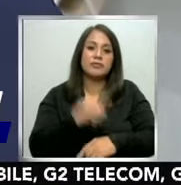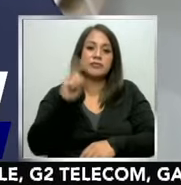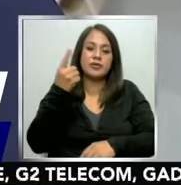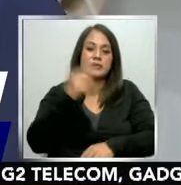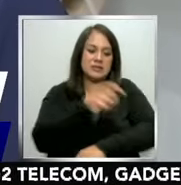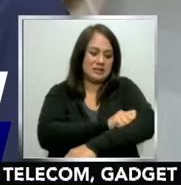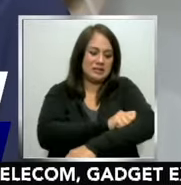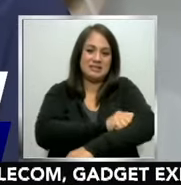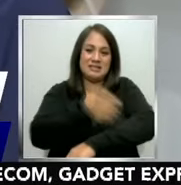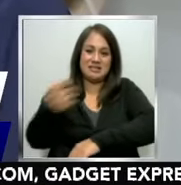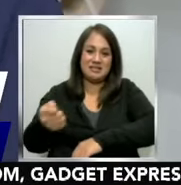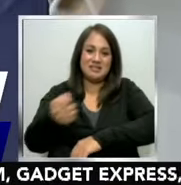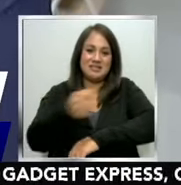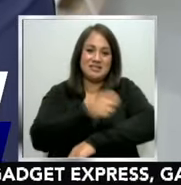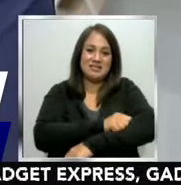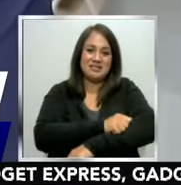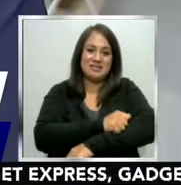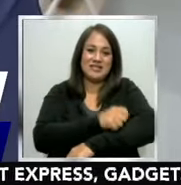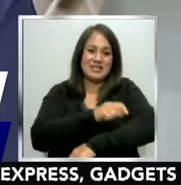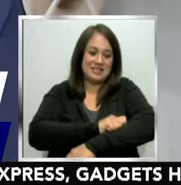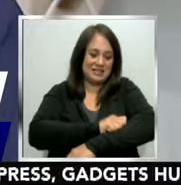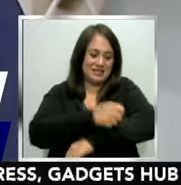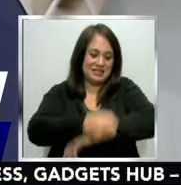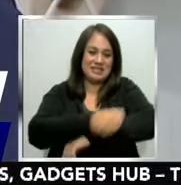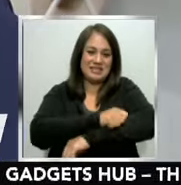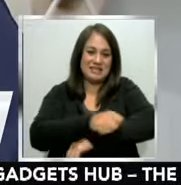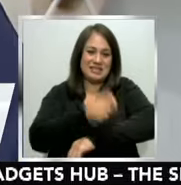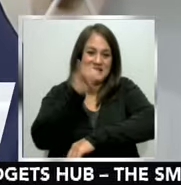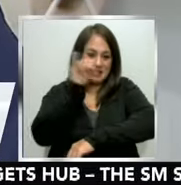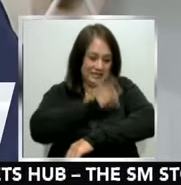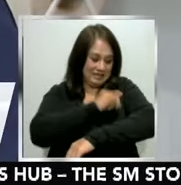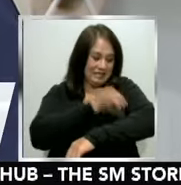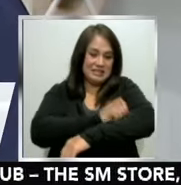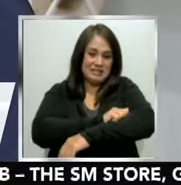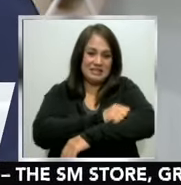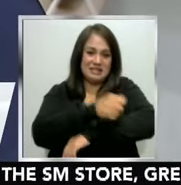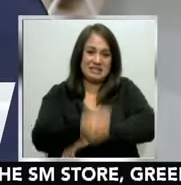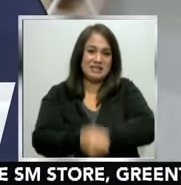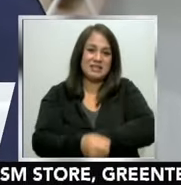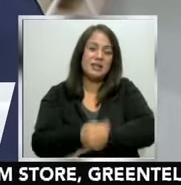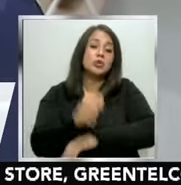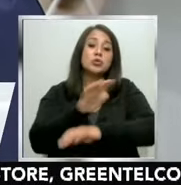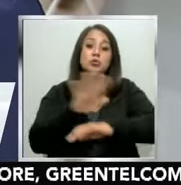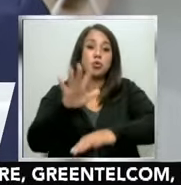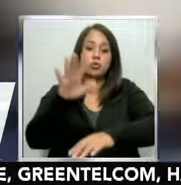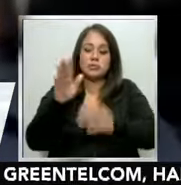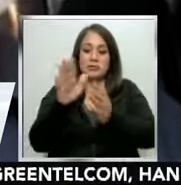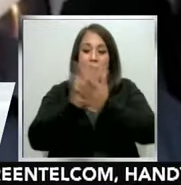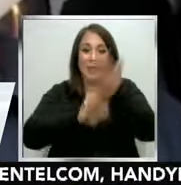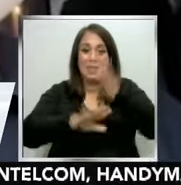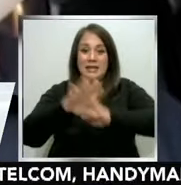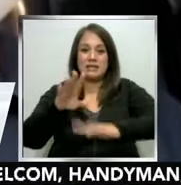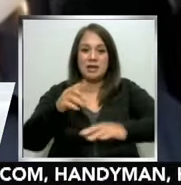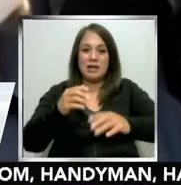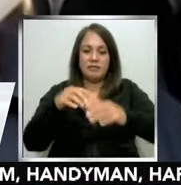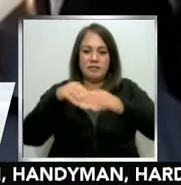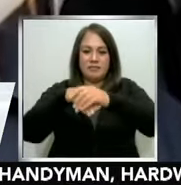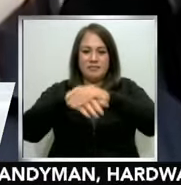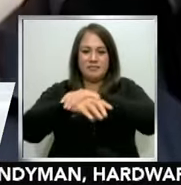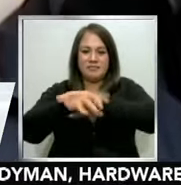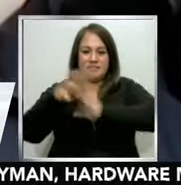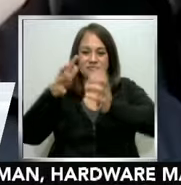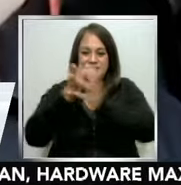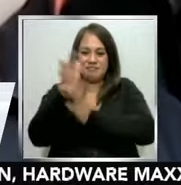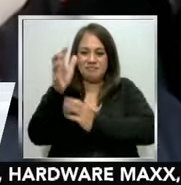yung parte ng jellyfish na naiwan doon sa balat. No? So huwag niyong kakamayin. If you can wear gloves, mas maganda. Rinse the surface